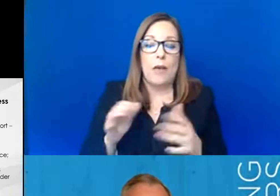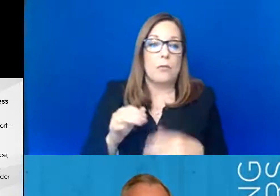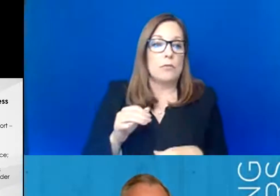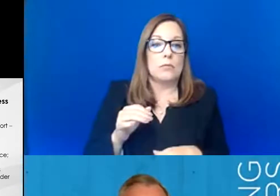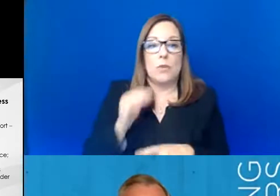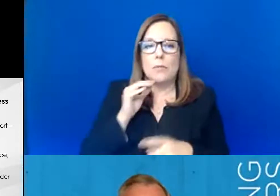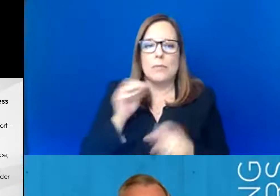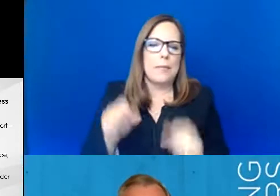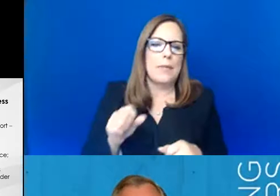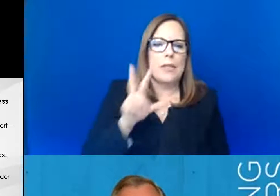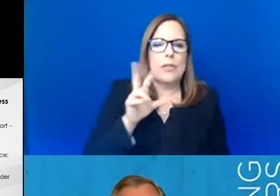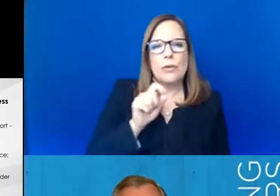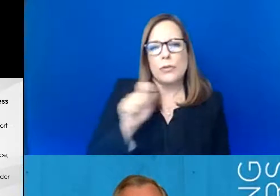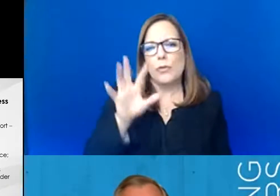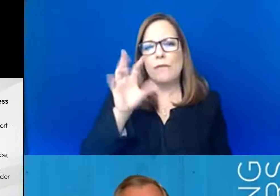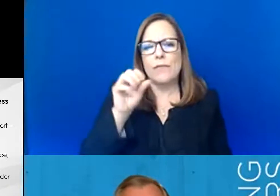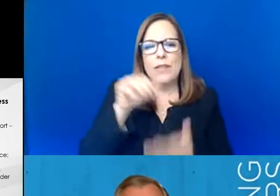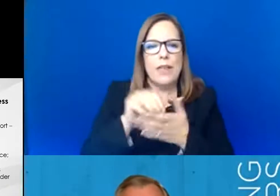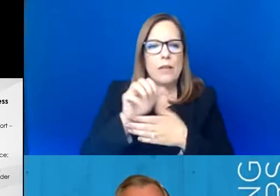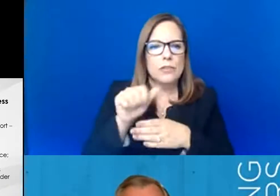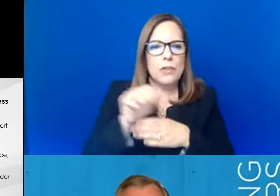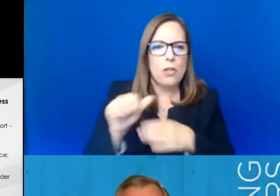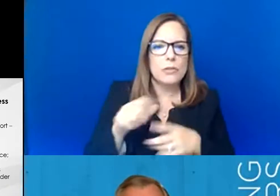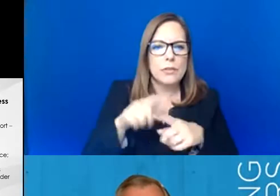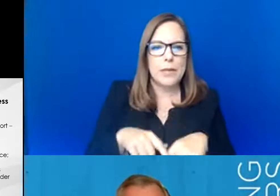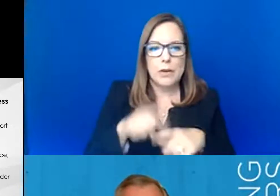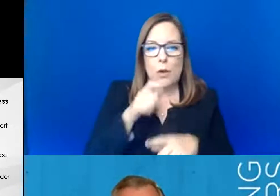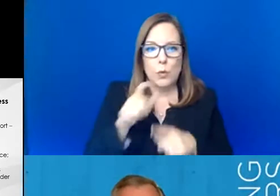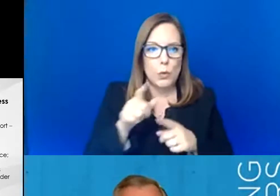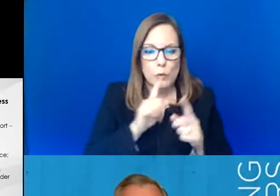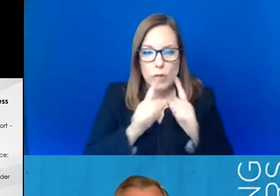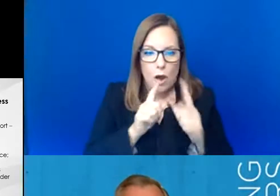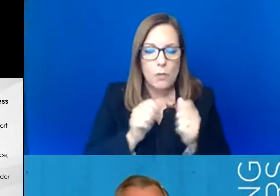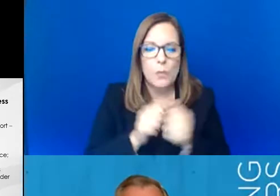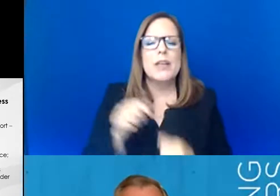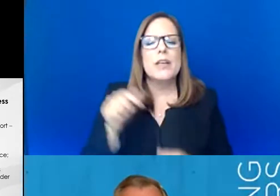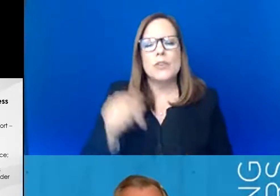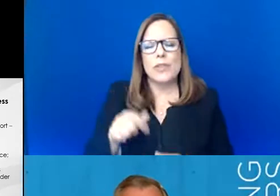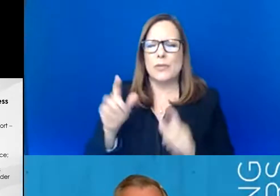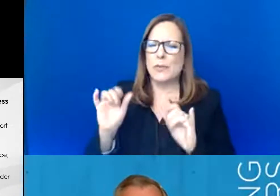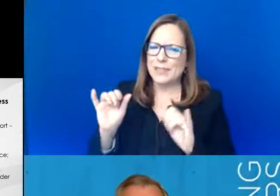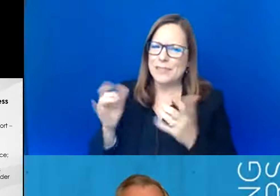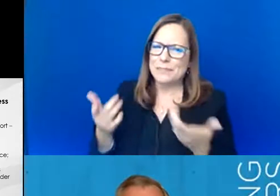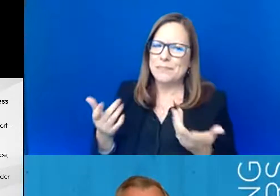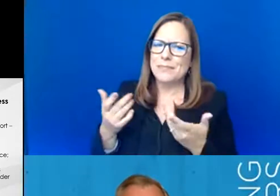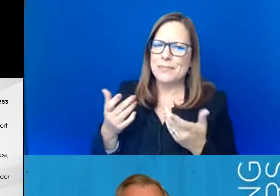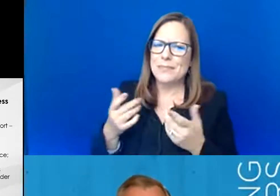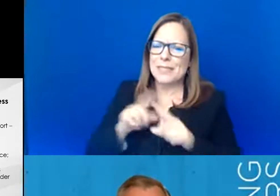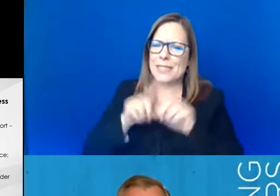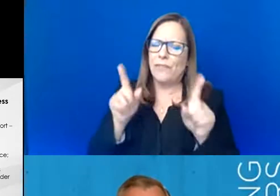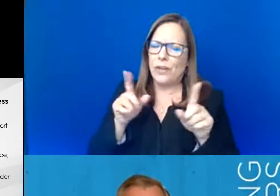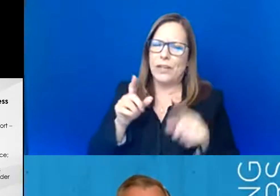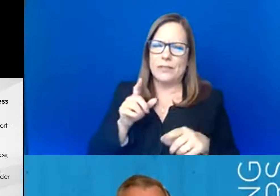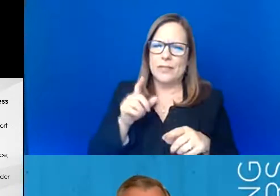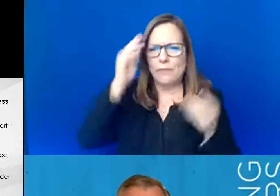$30,000 to $50,000, depending on who you want to talk to. So this was sort of an aha moment for us that maybe this